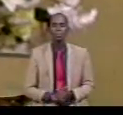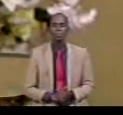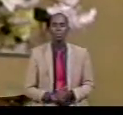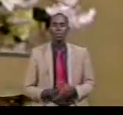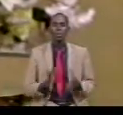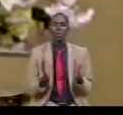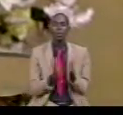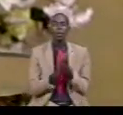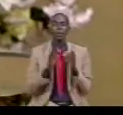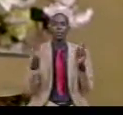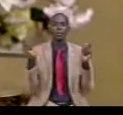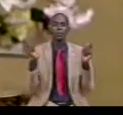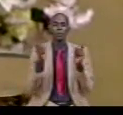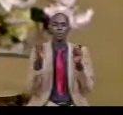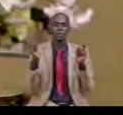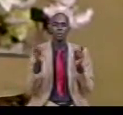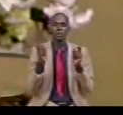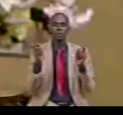Hallelujah.